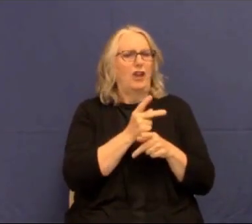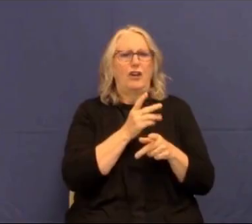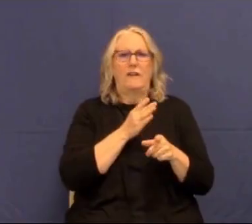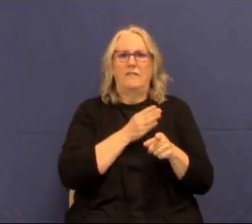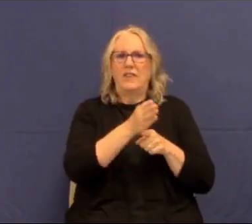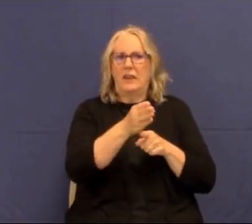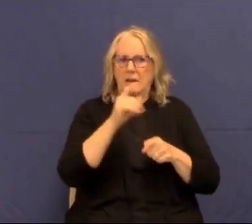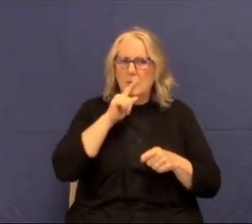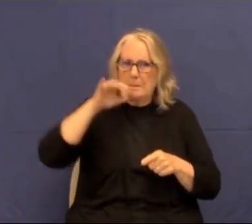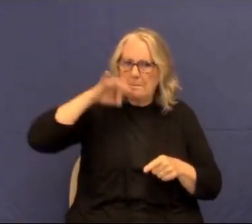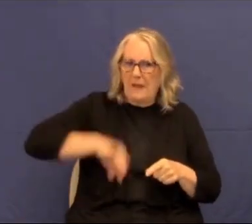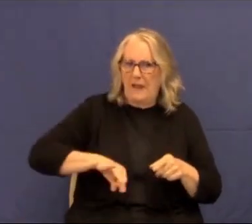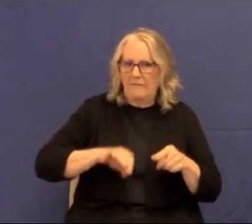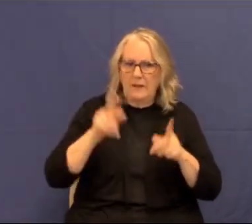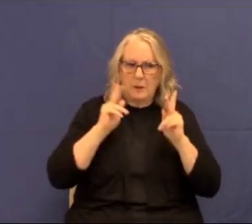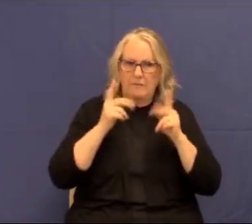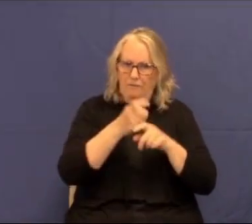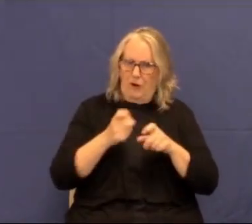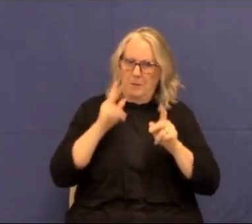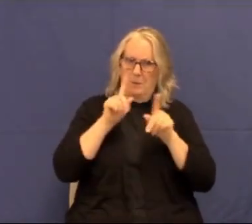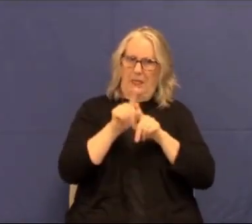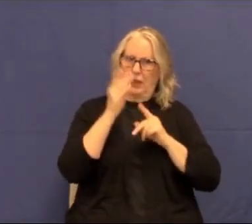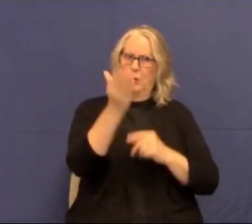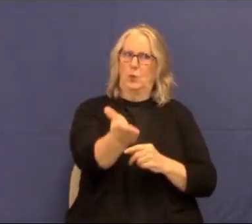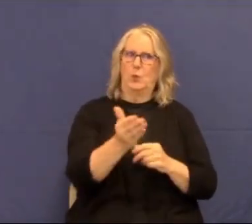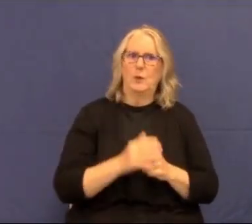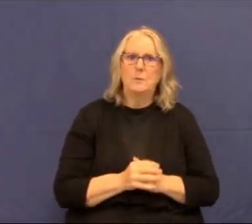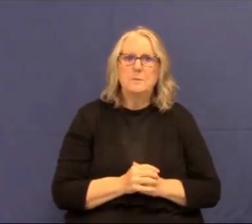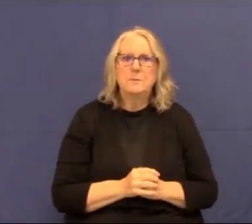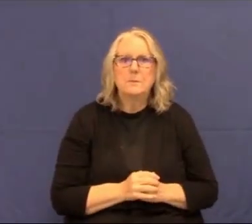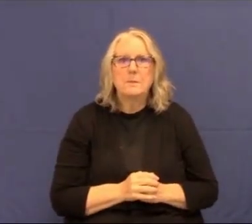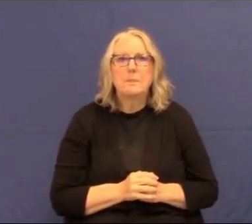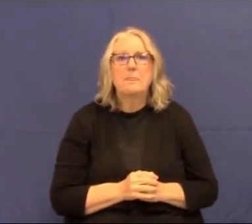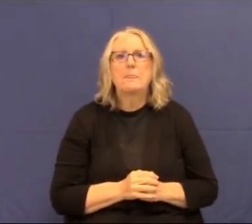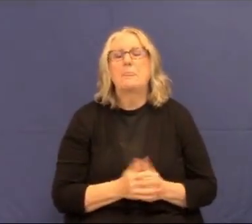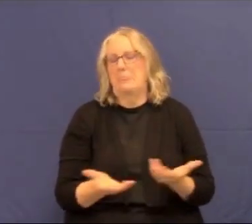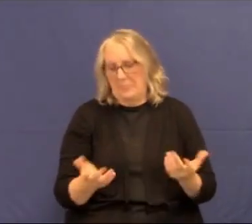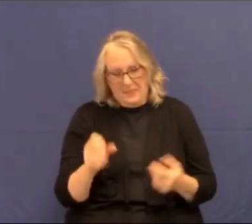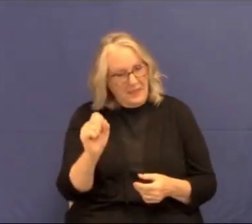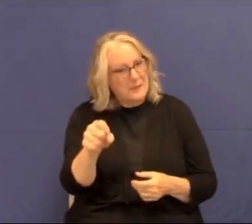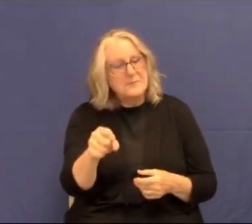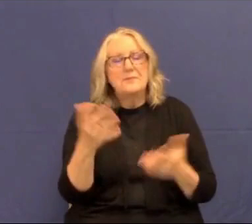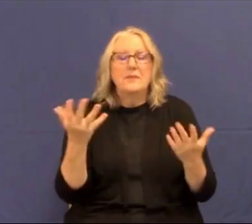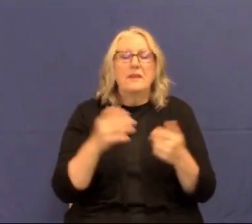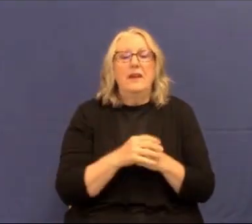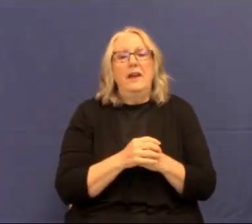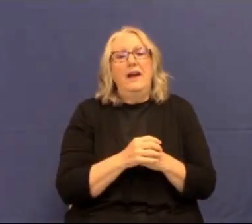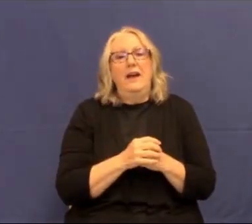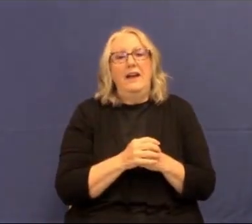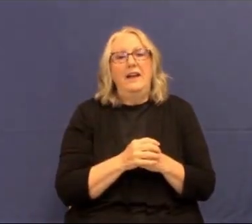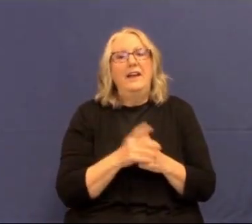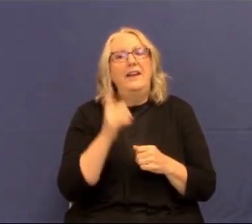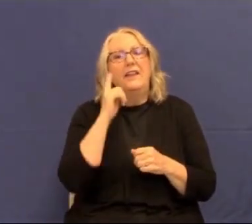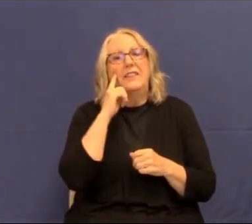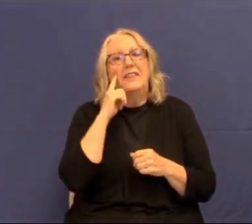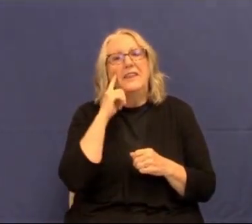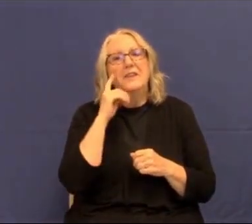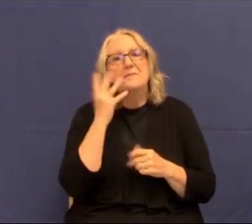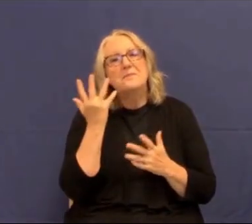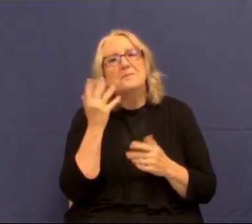healthcare field benefit from providers like you? Yeah, absolutely. I think